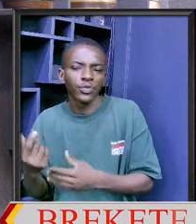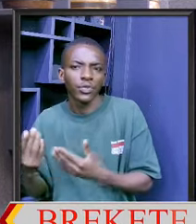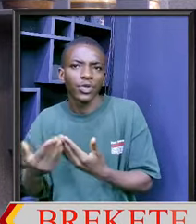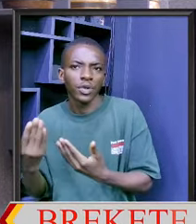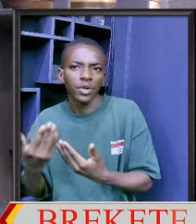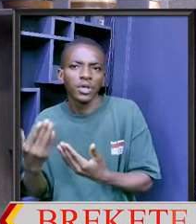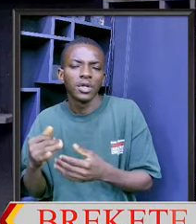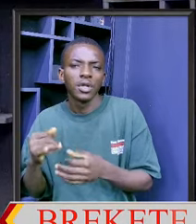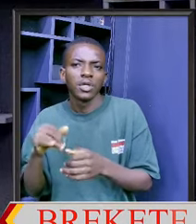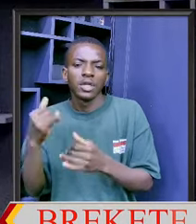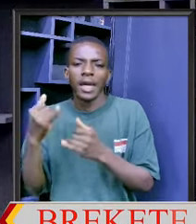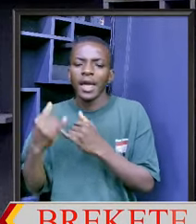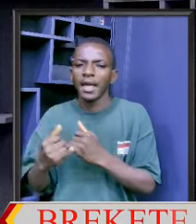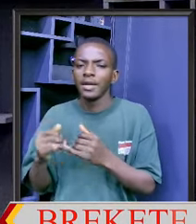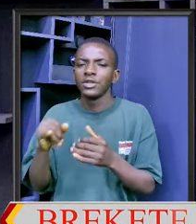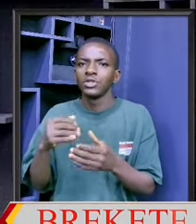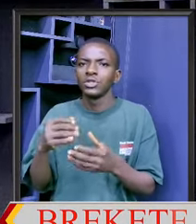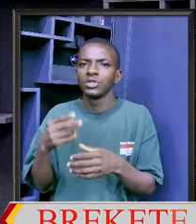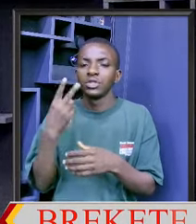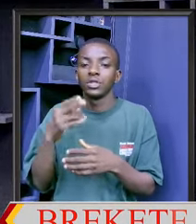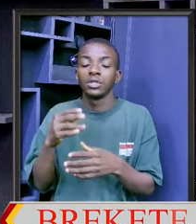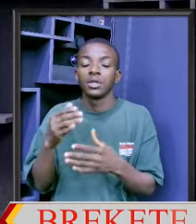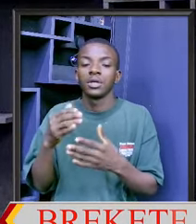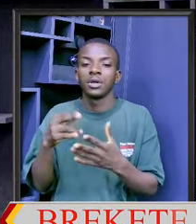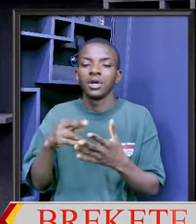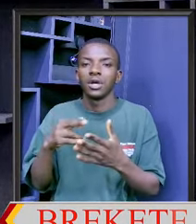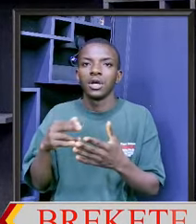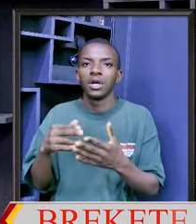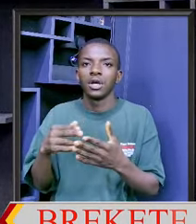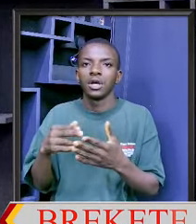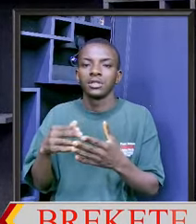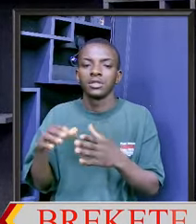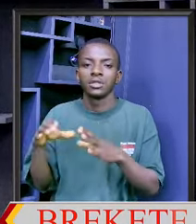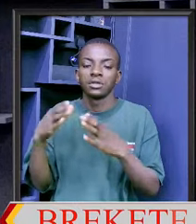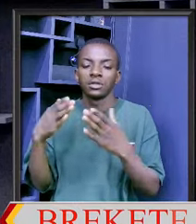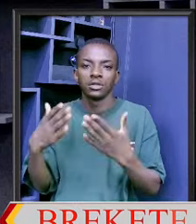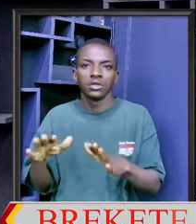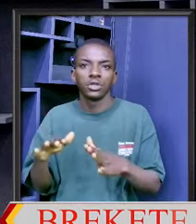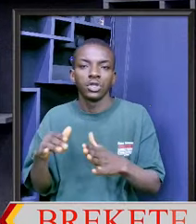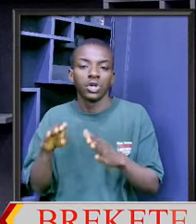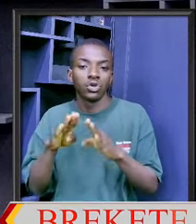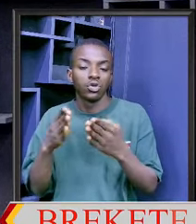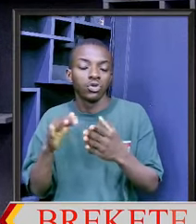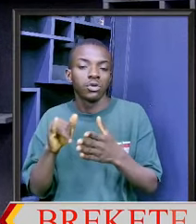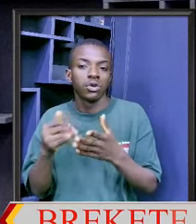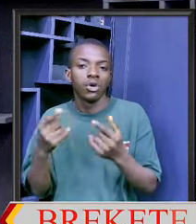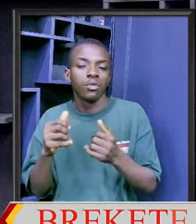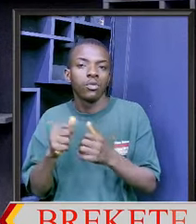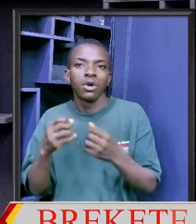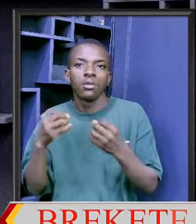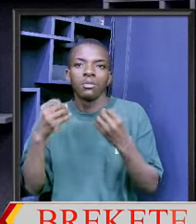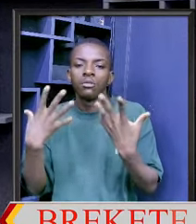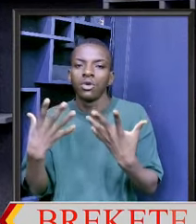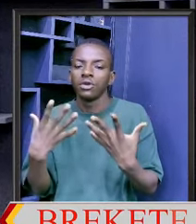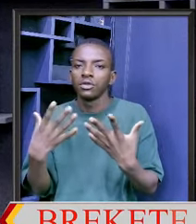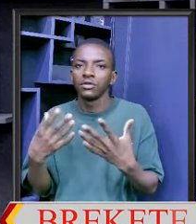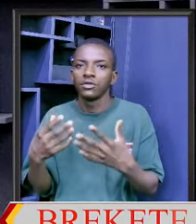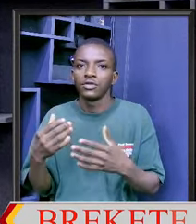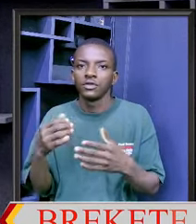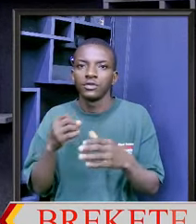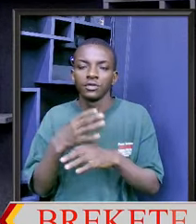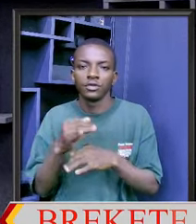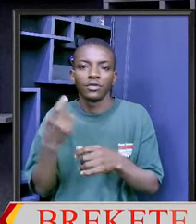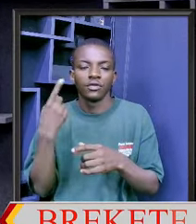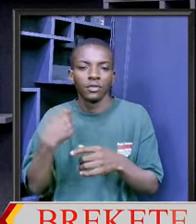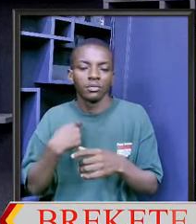looks as if there is an end, you will suddenly see a door. And that door also comes with a lot of innovations.